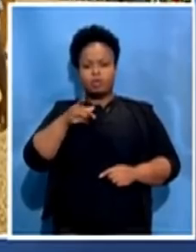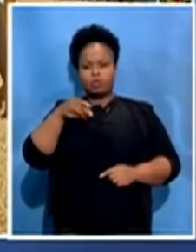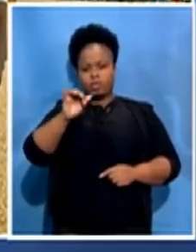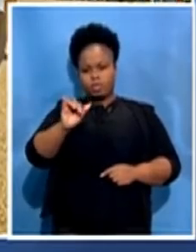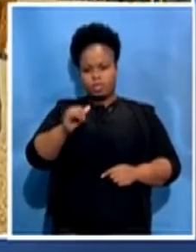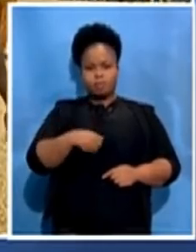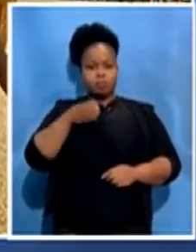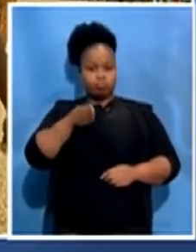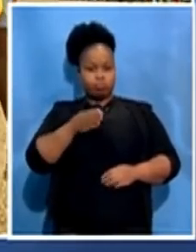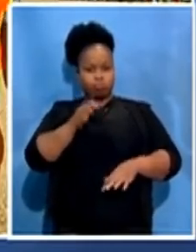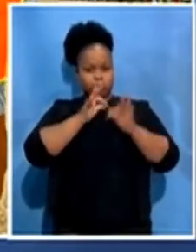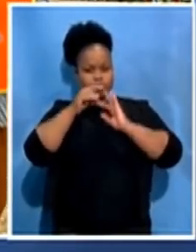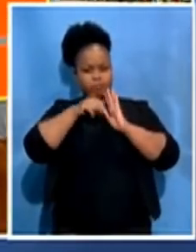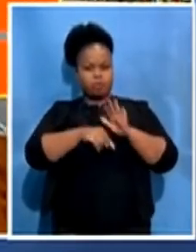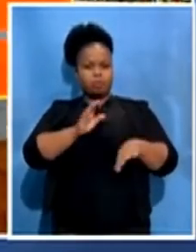you witnessing there?